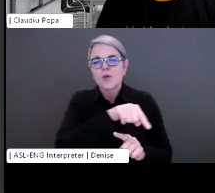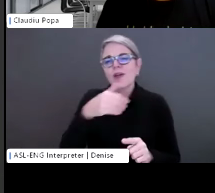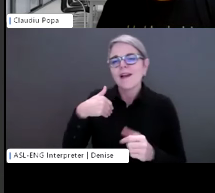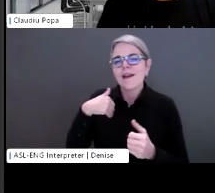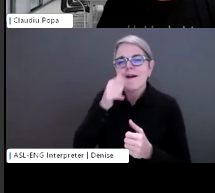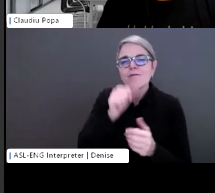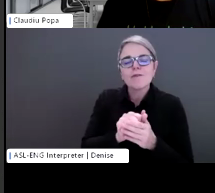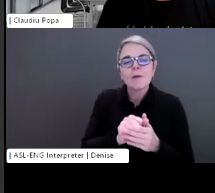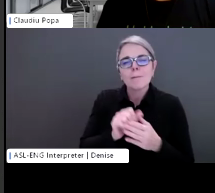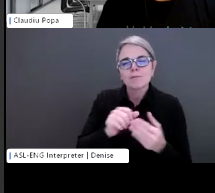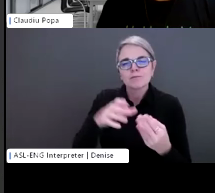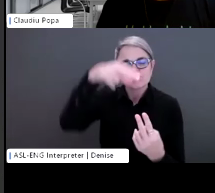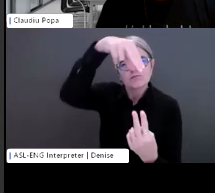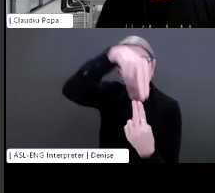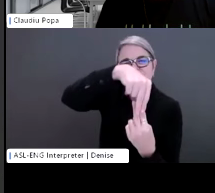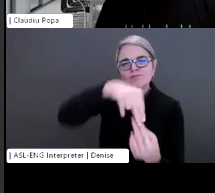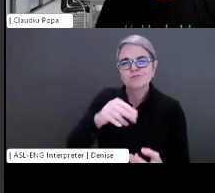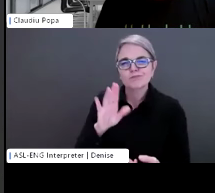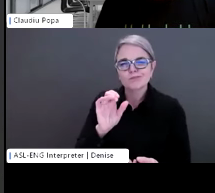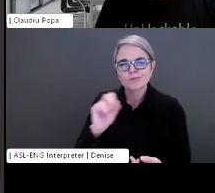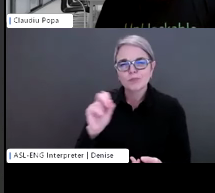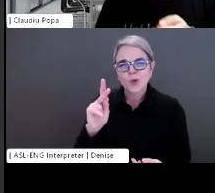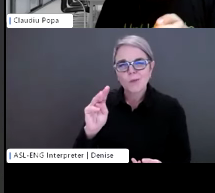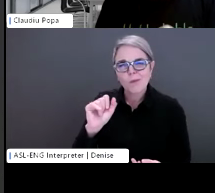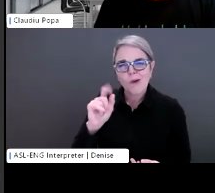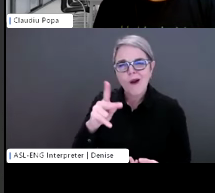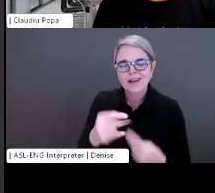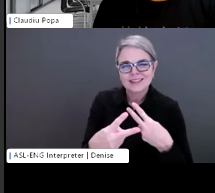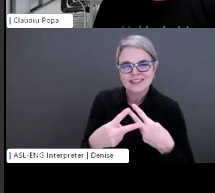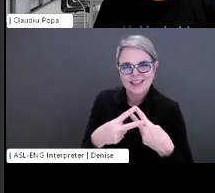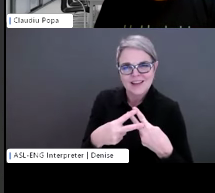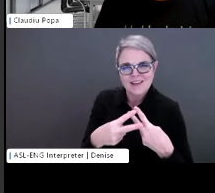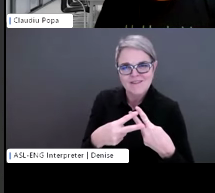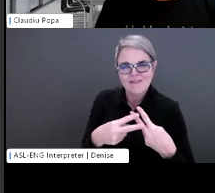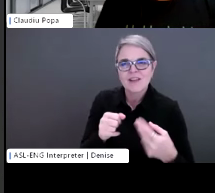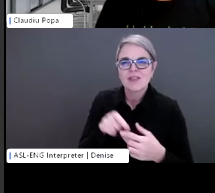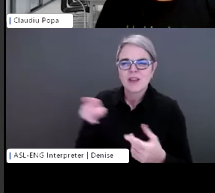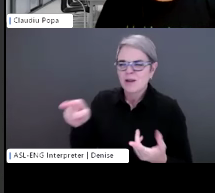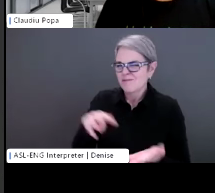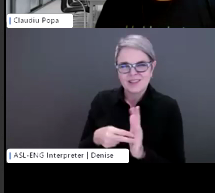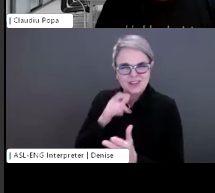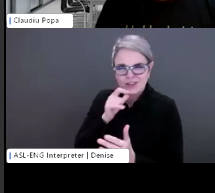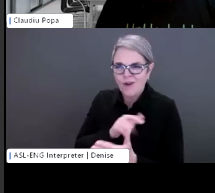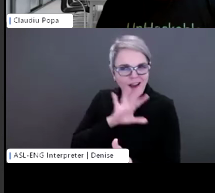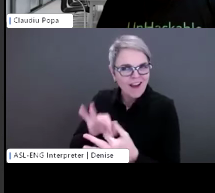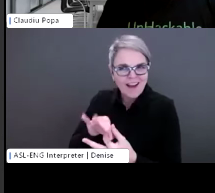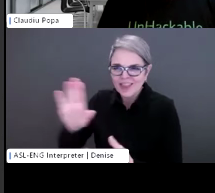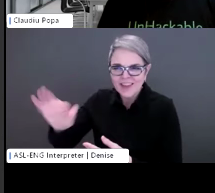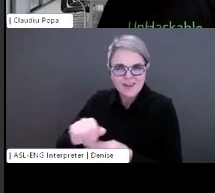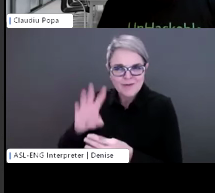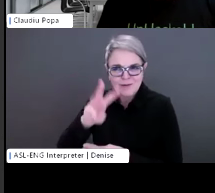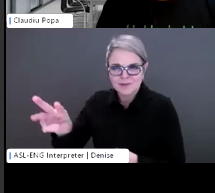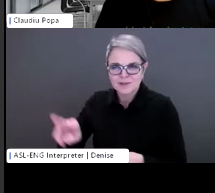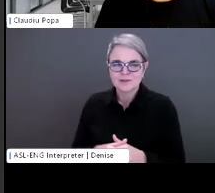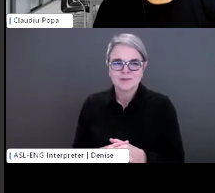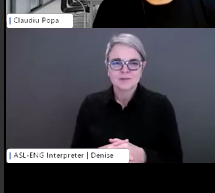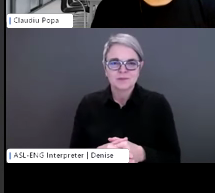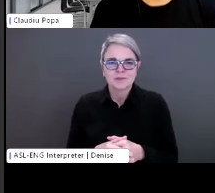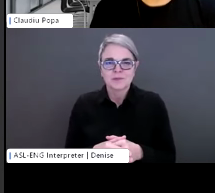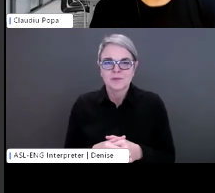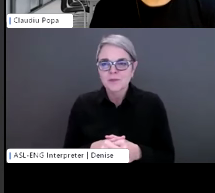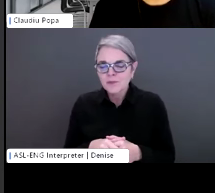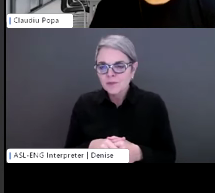our infected websites, right? So if people are not leaving tiny digital footprints, well,